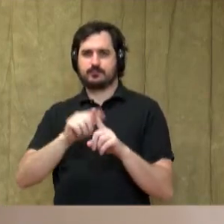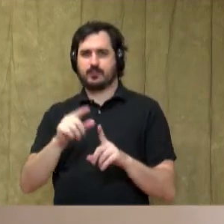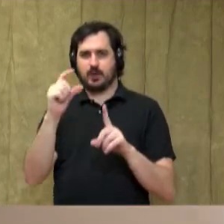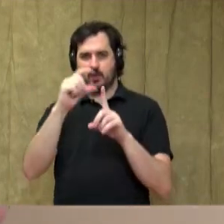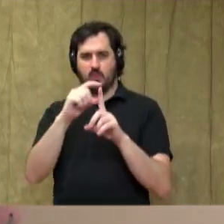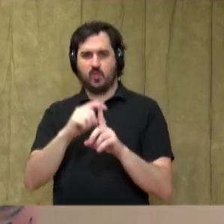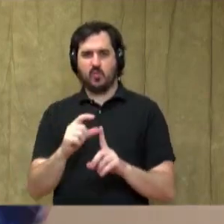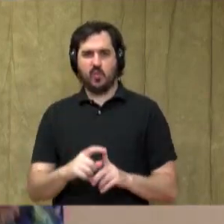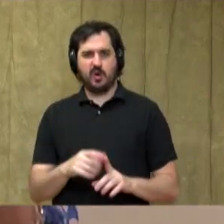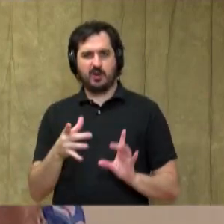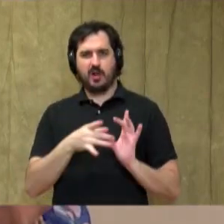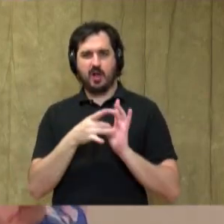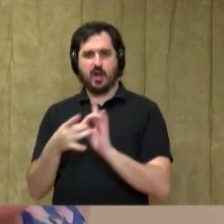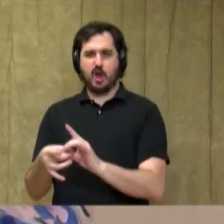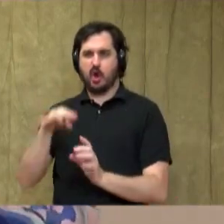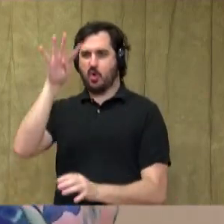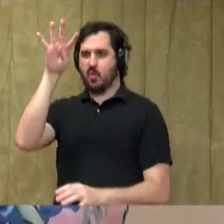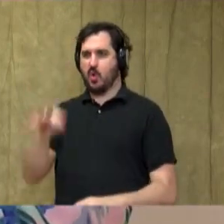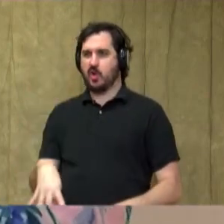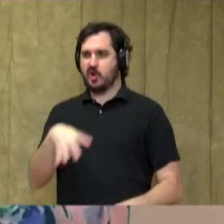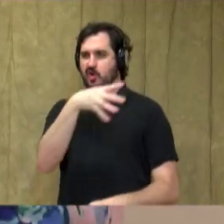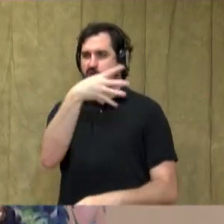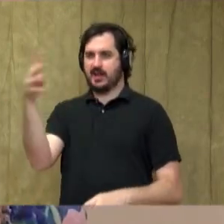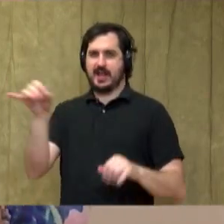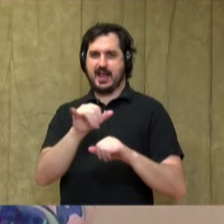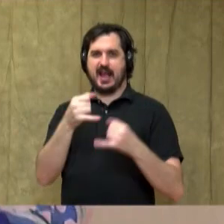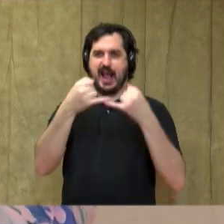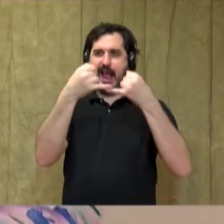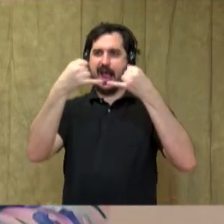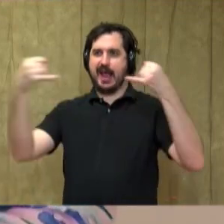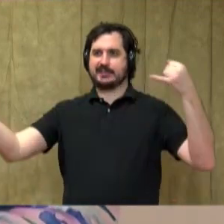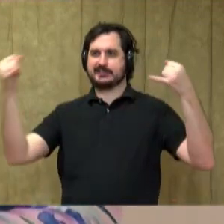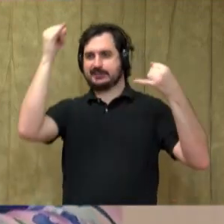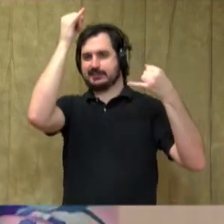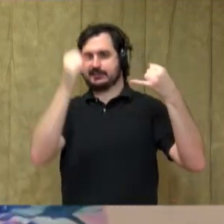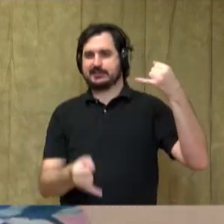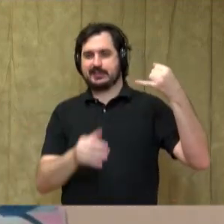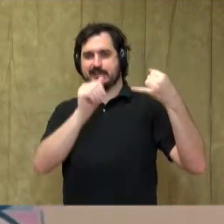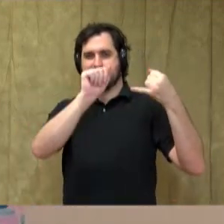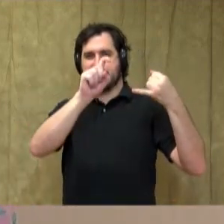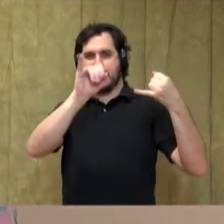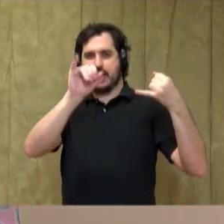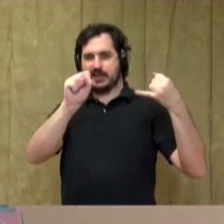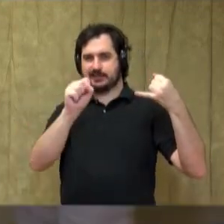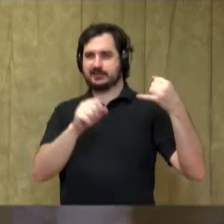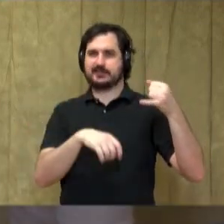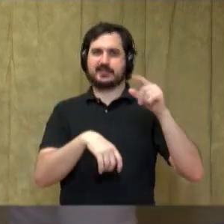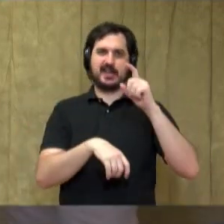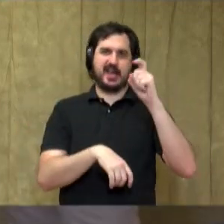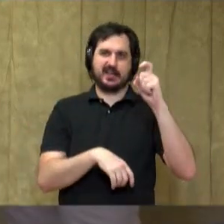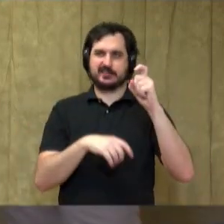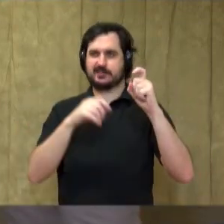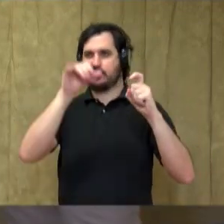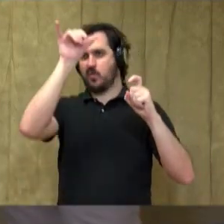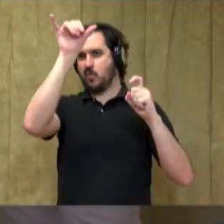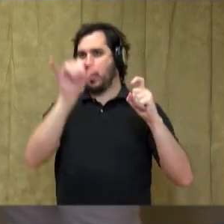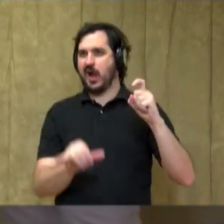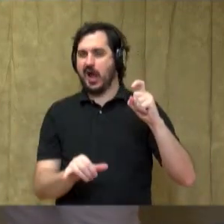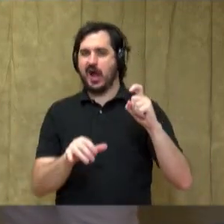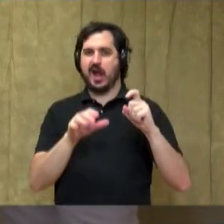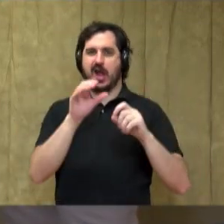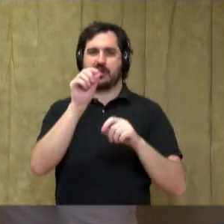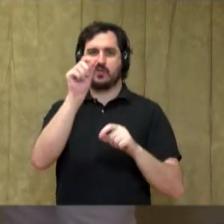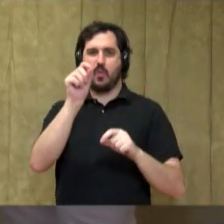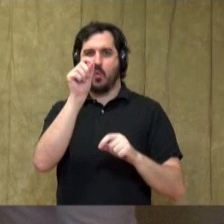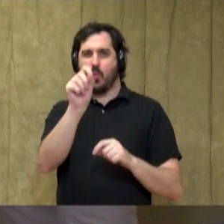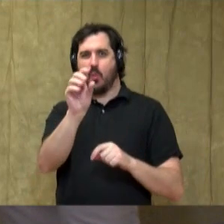grid, like axis and x and y and origins. And then we're also going to possibly